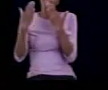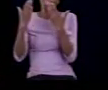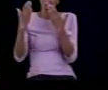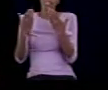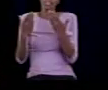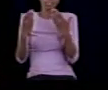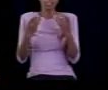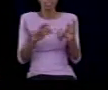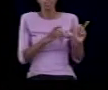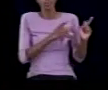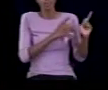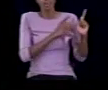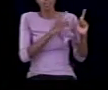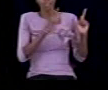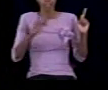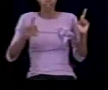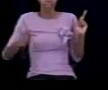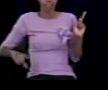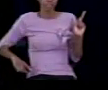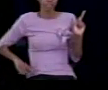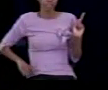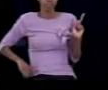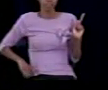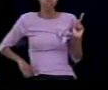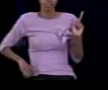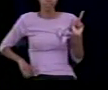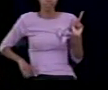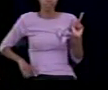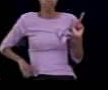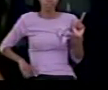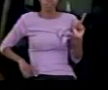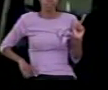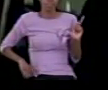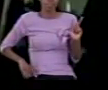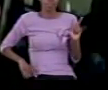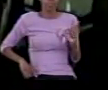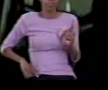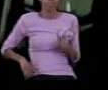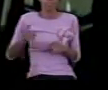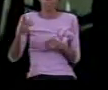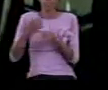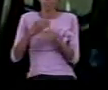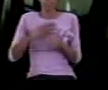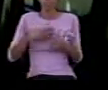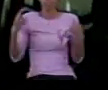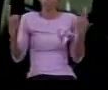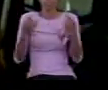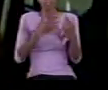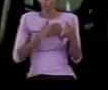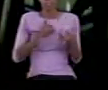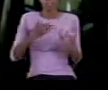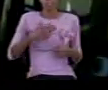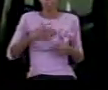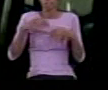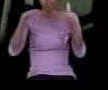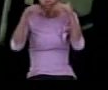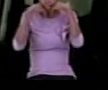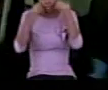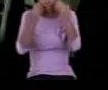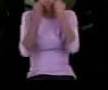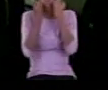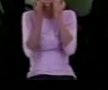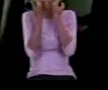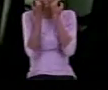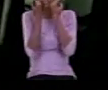Thank you, Lord. The Bible says you took my sin and my shame.